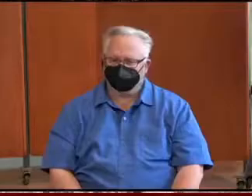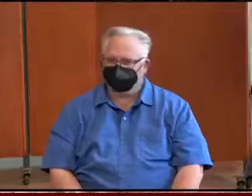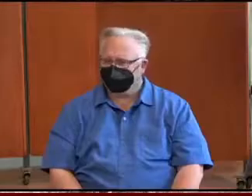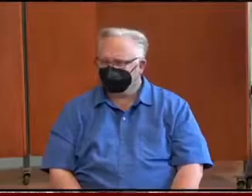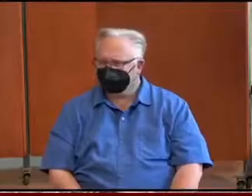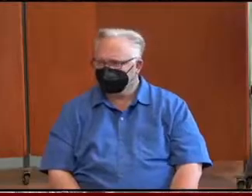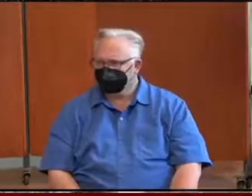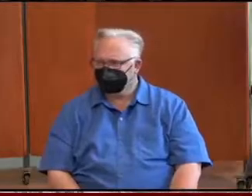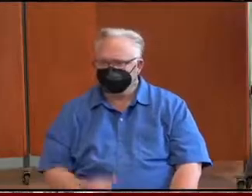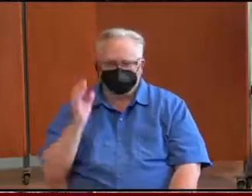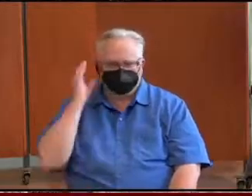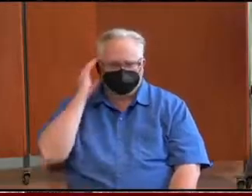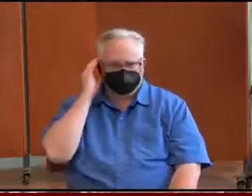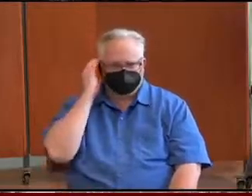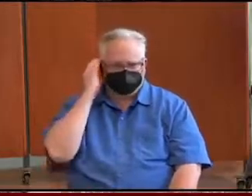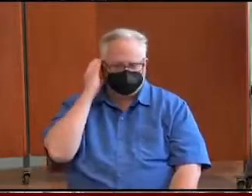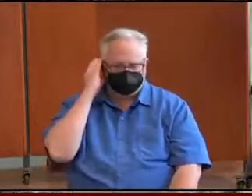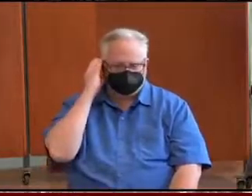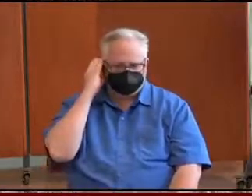Caminante, no hay camino.